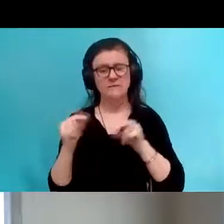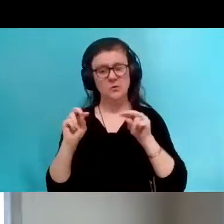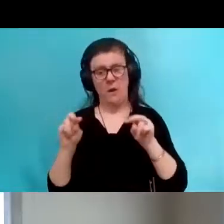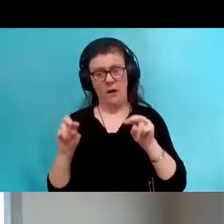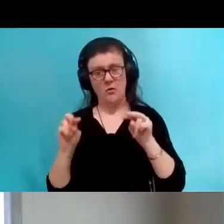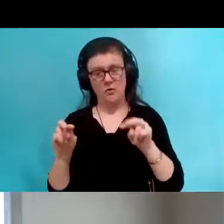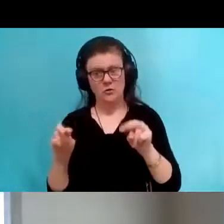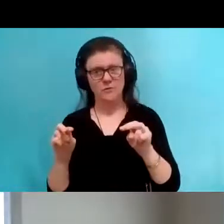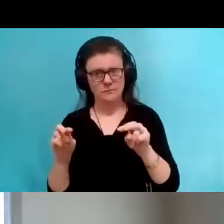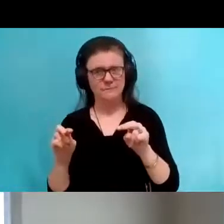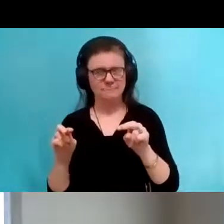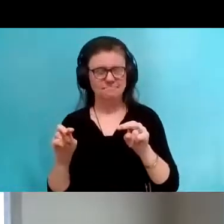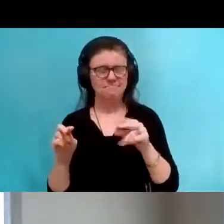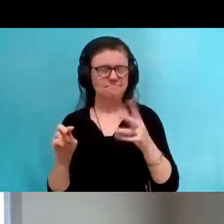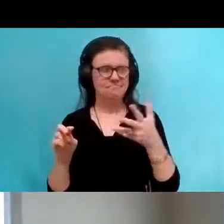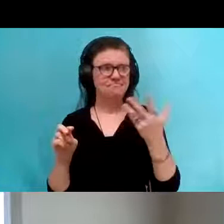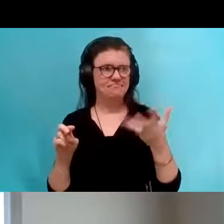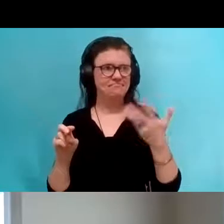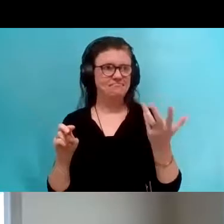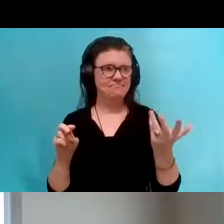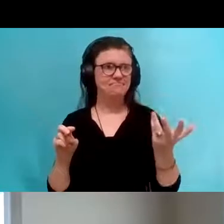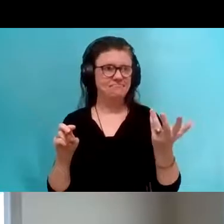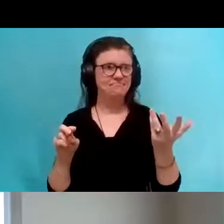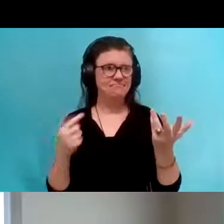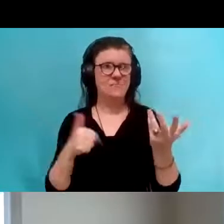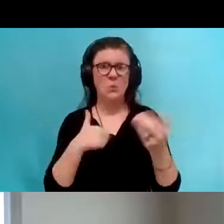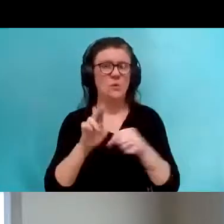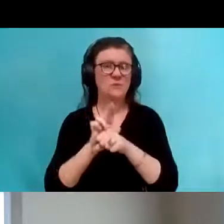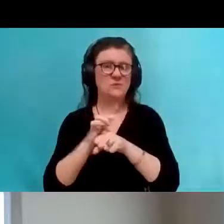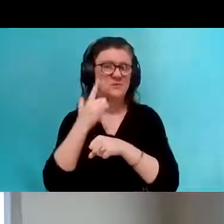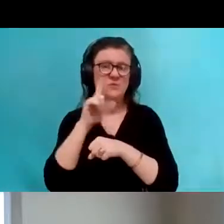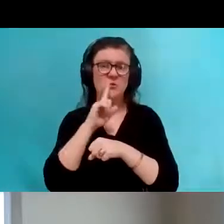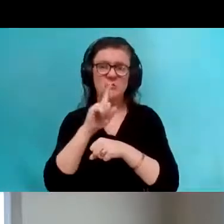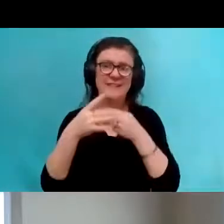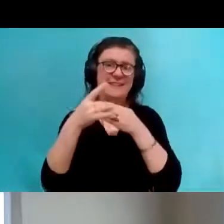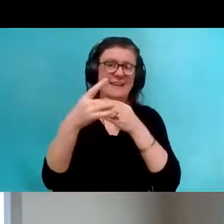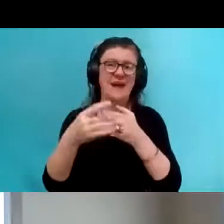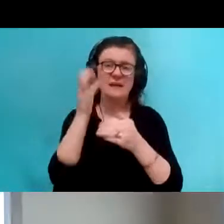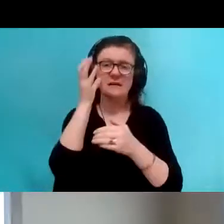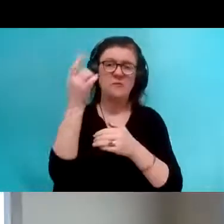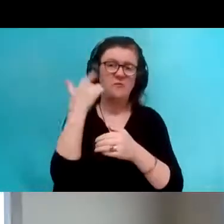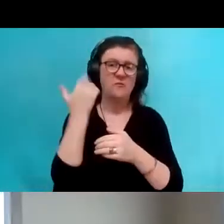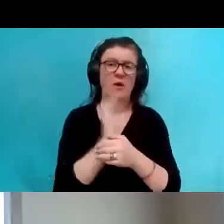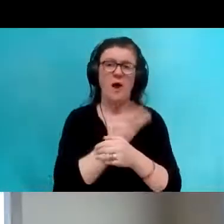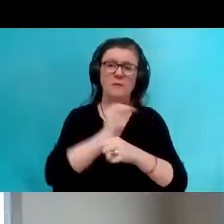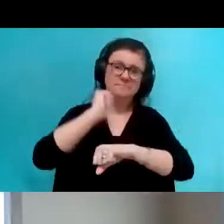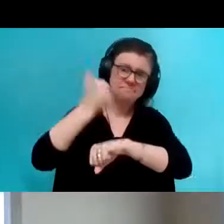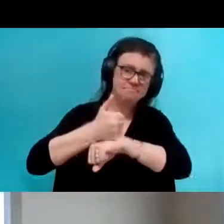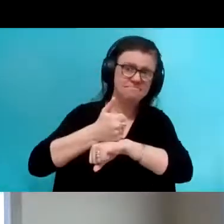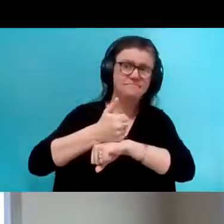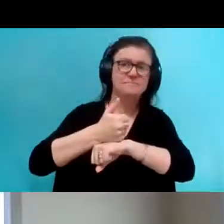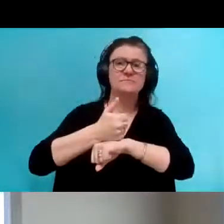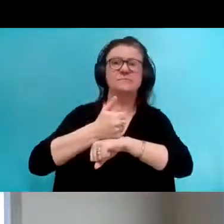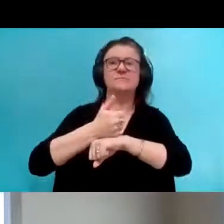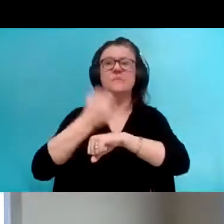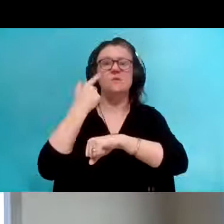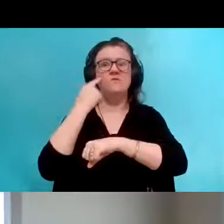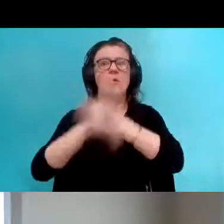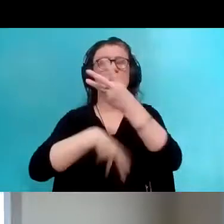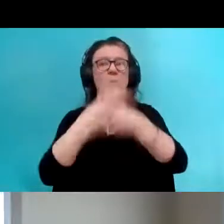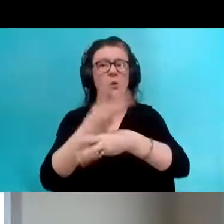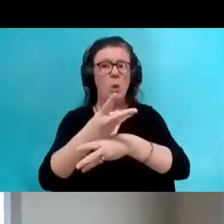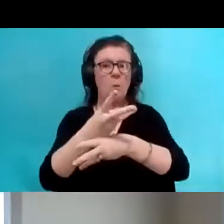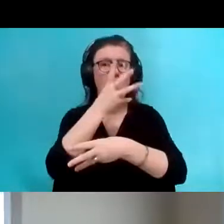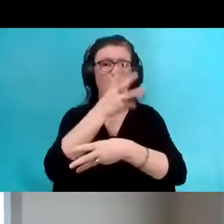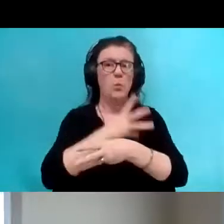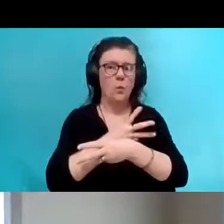we've been using these as basically the guiding principles for the implementation of the Global Women Count data